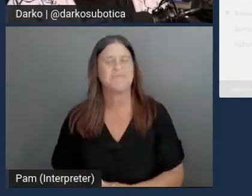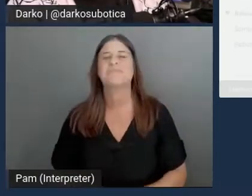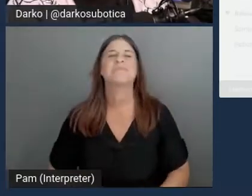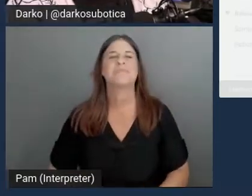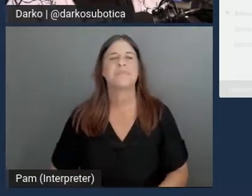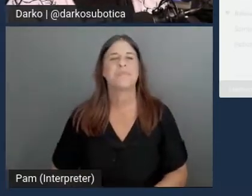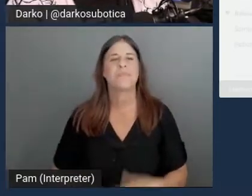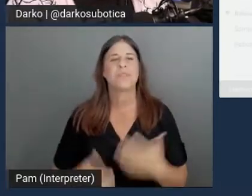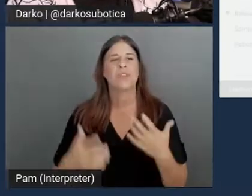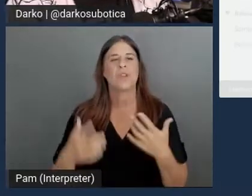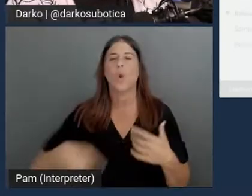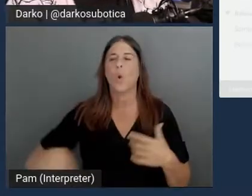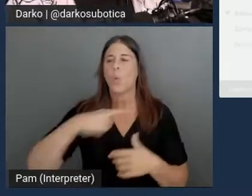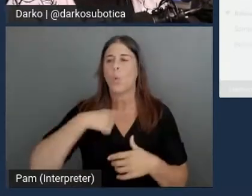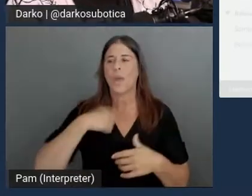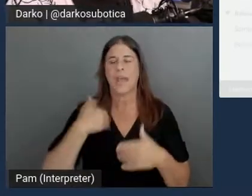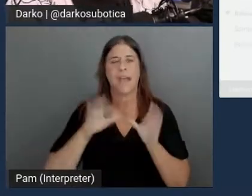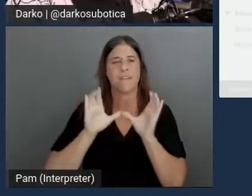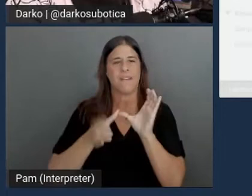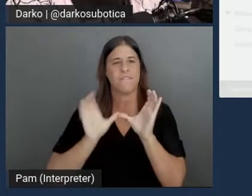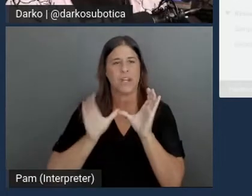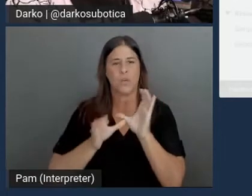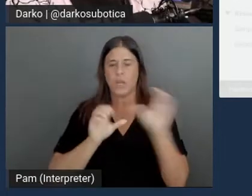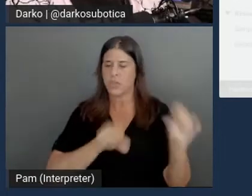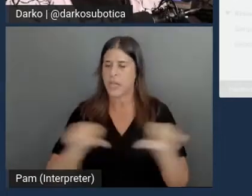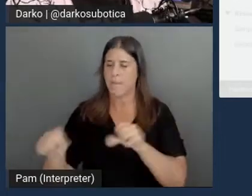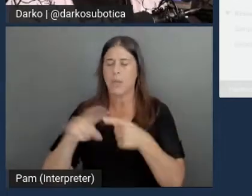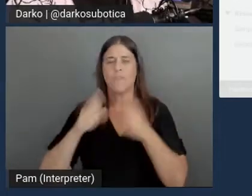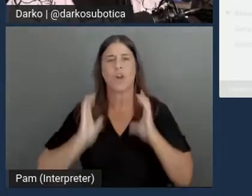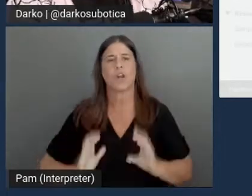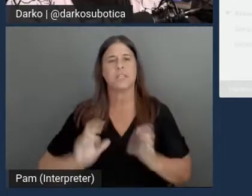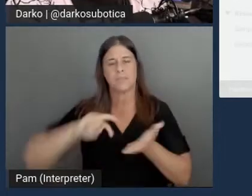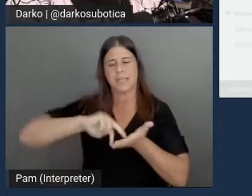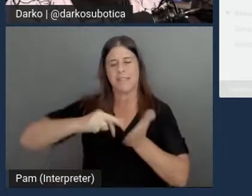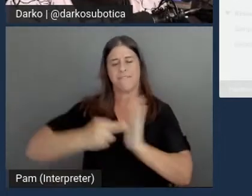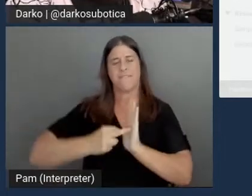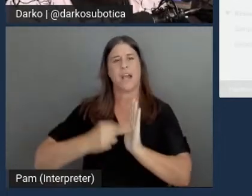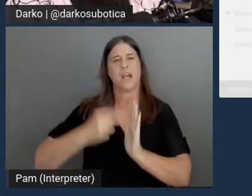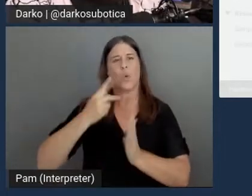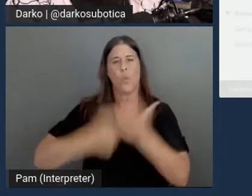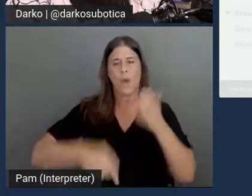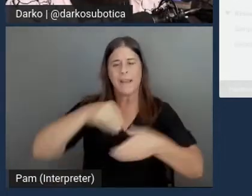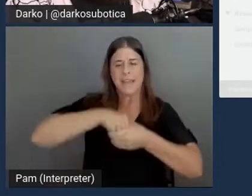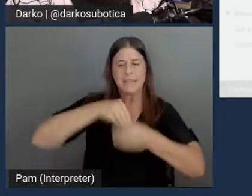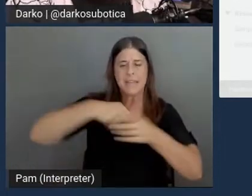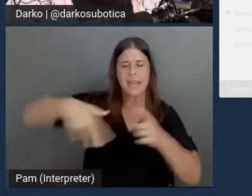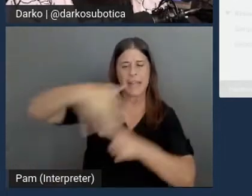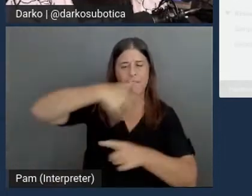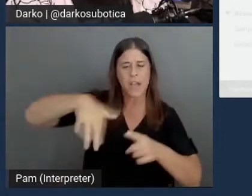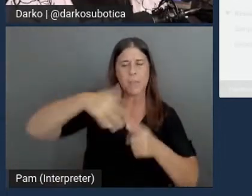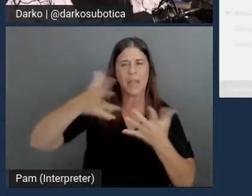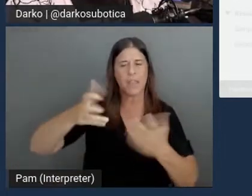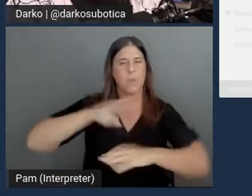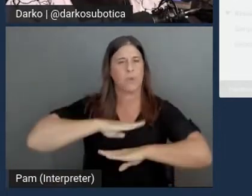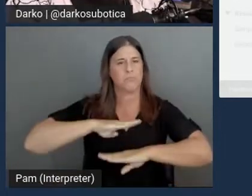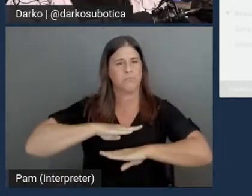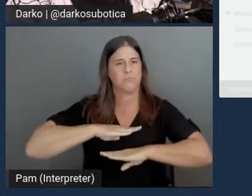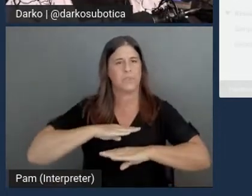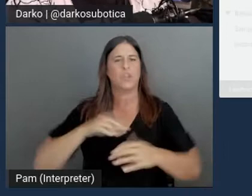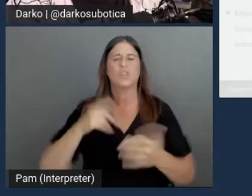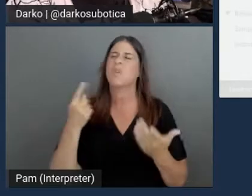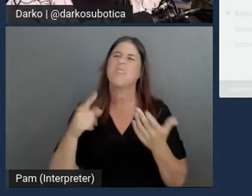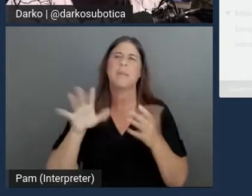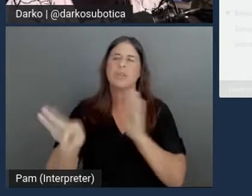give configuration and capability for our customers to define the kind of indoor environment that they want to build. So let me just pick